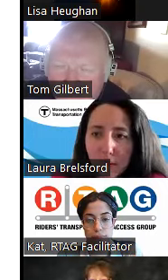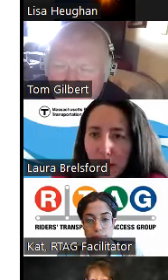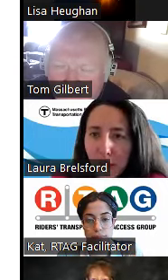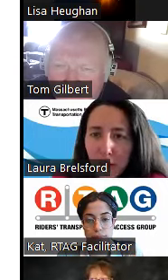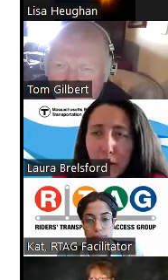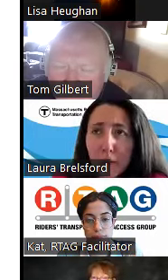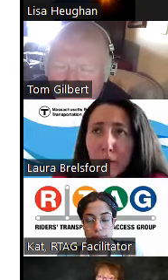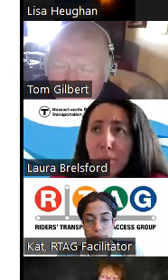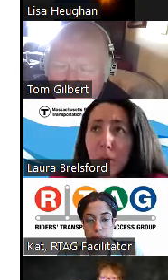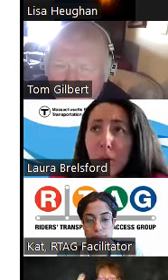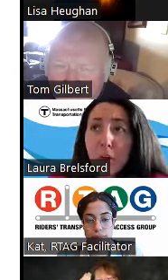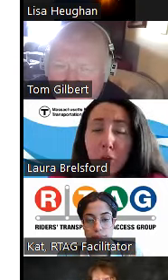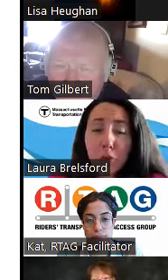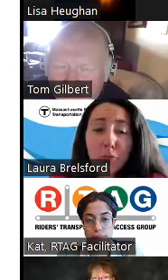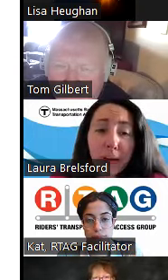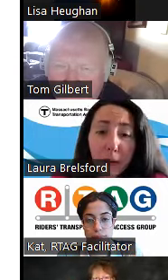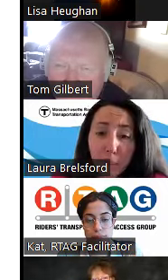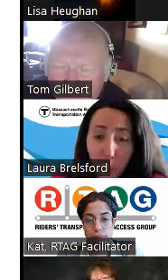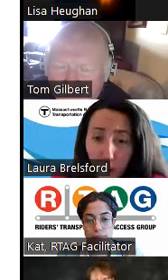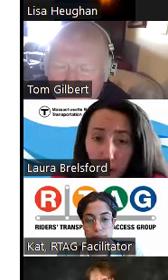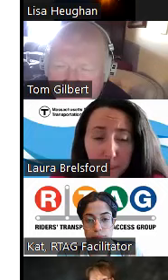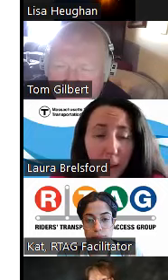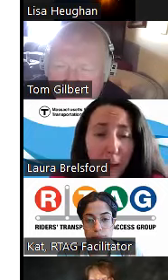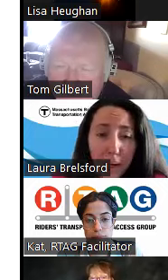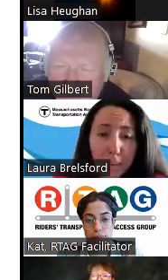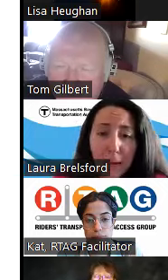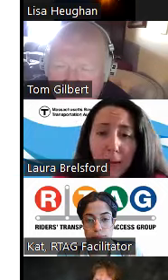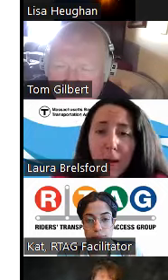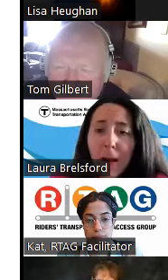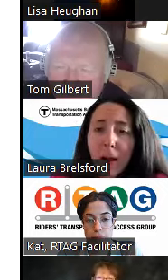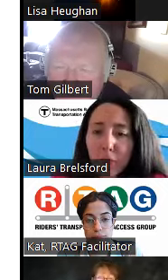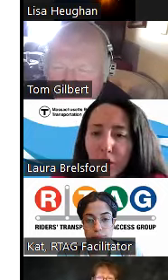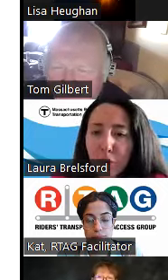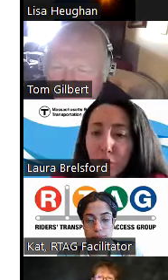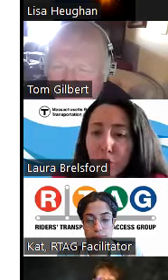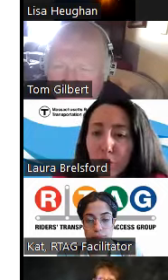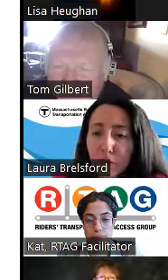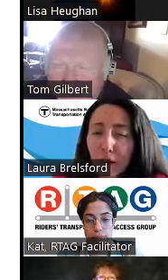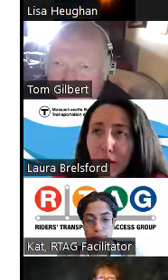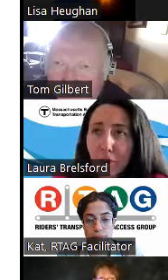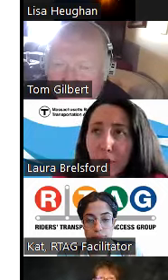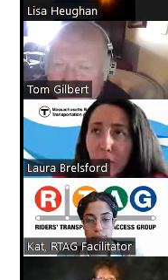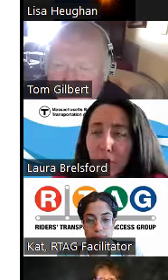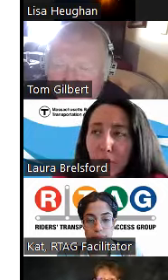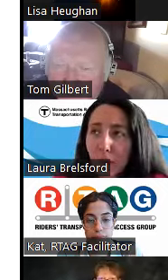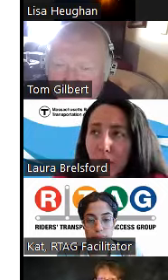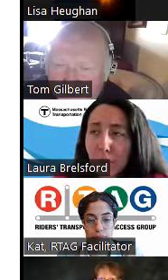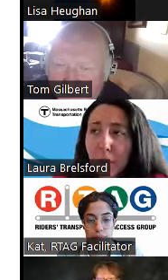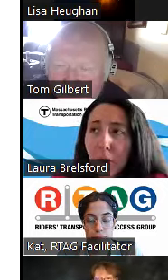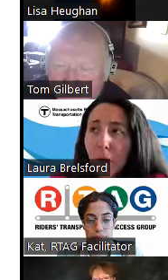the desire to find out more. I think for those that aren't familiar